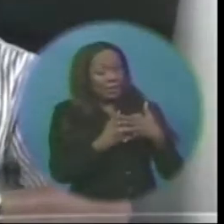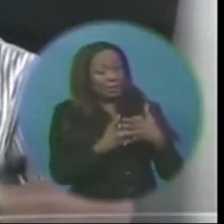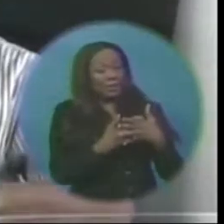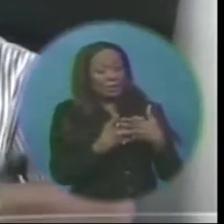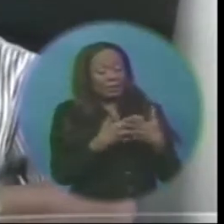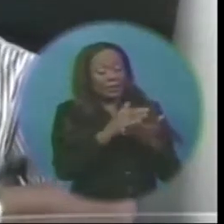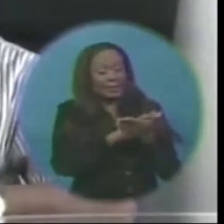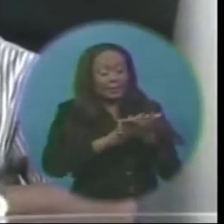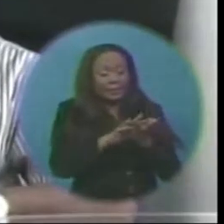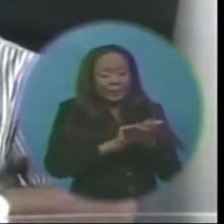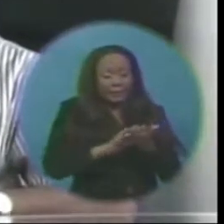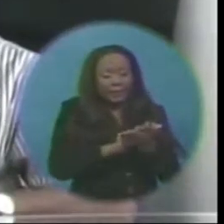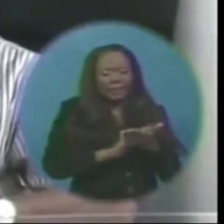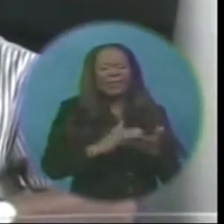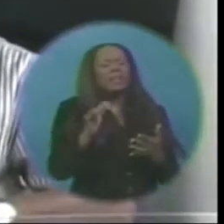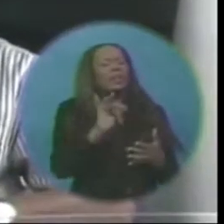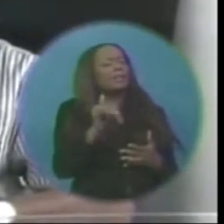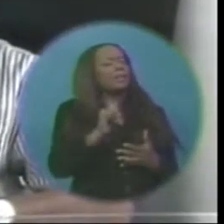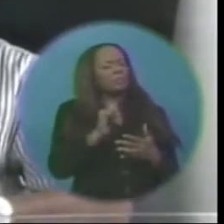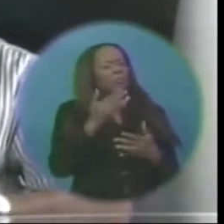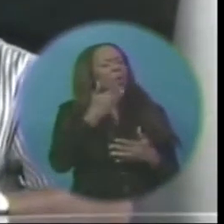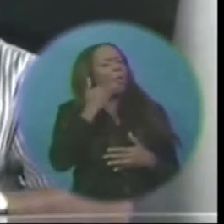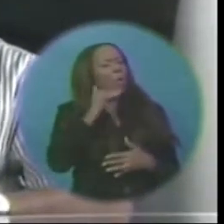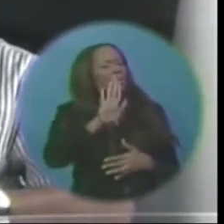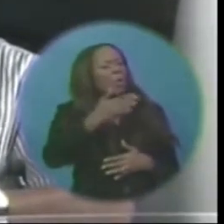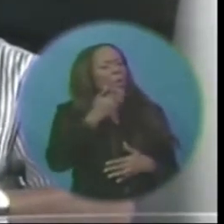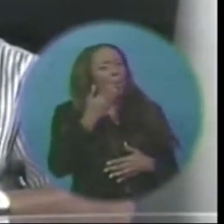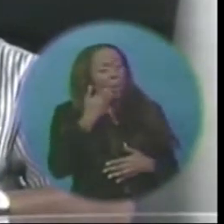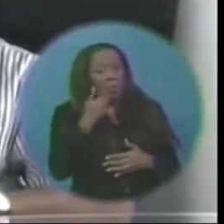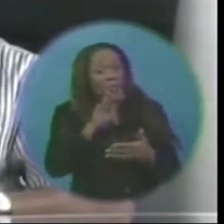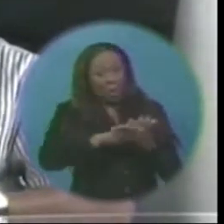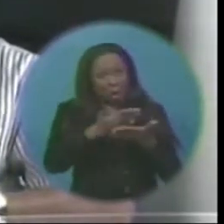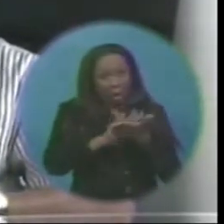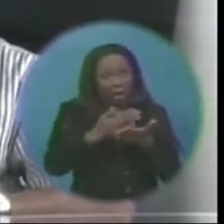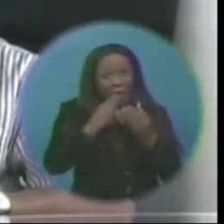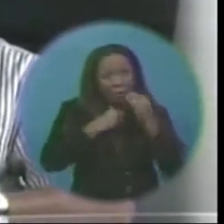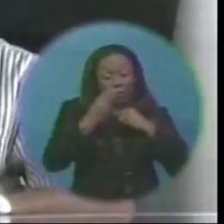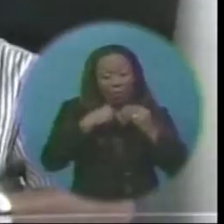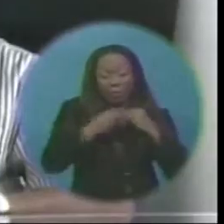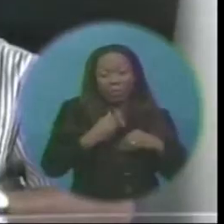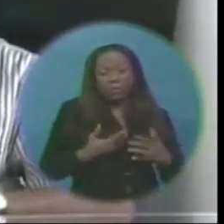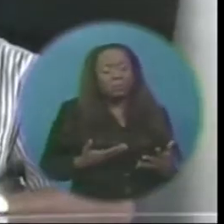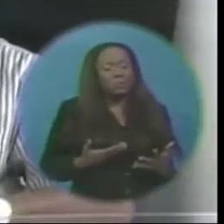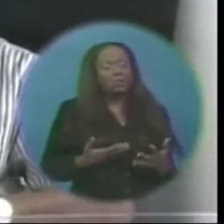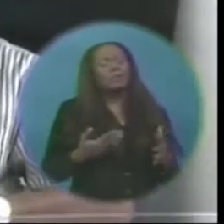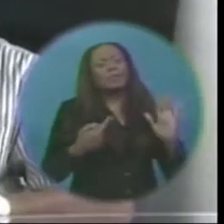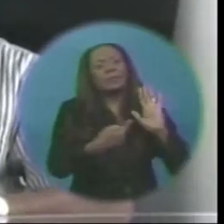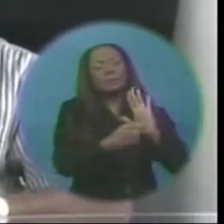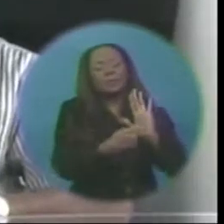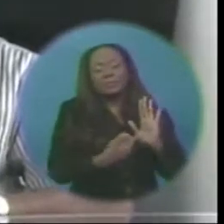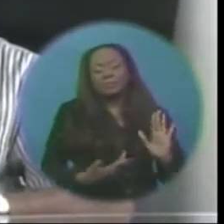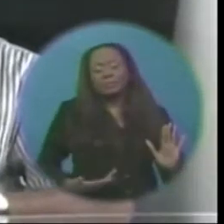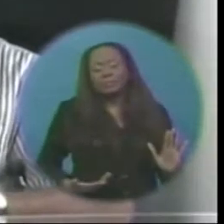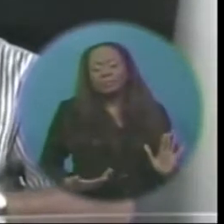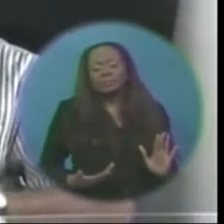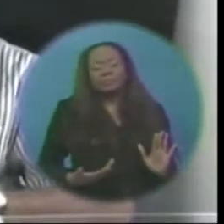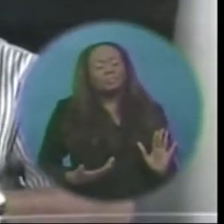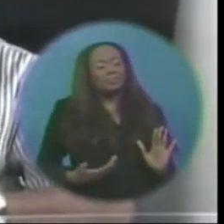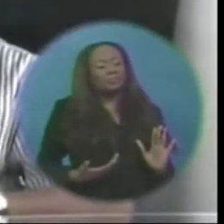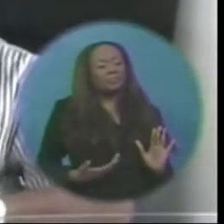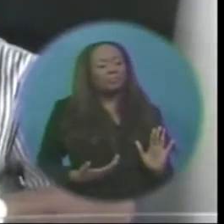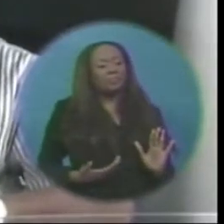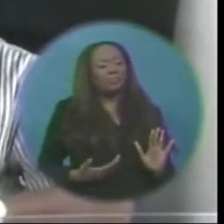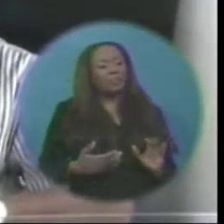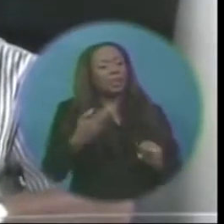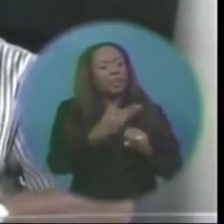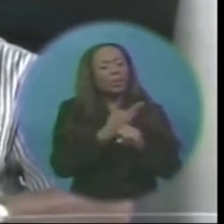that we do as we cook our food at home, those basic things I'm encouraging persons. For example, you can use